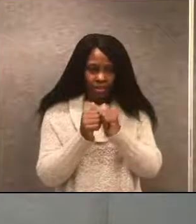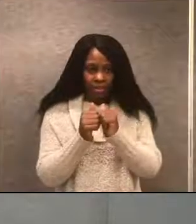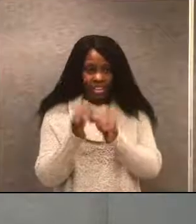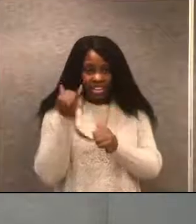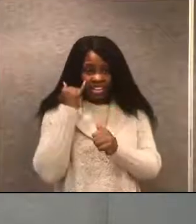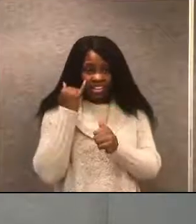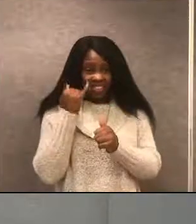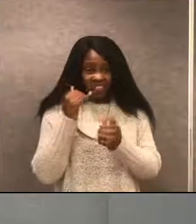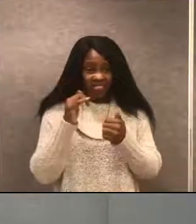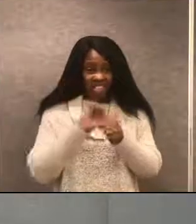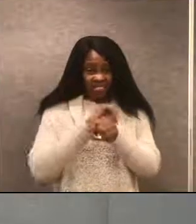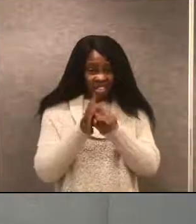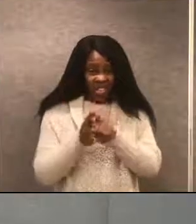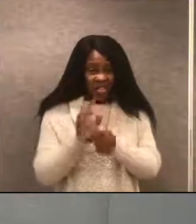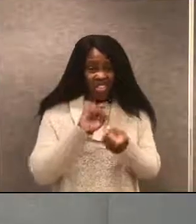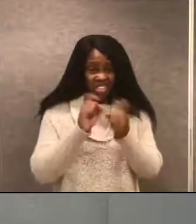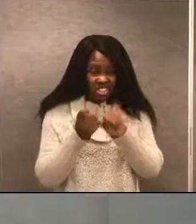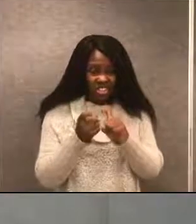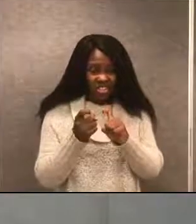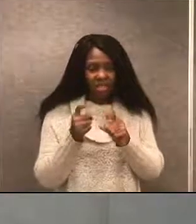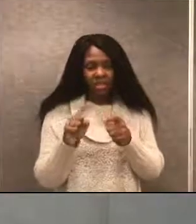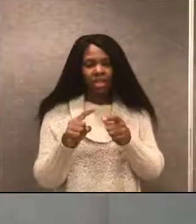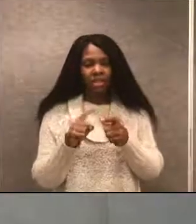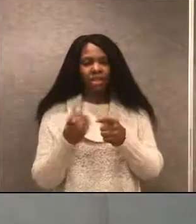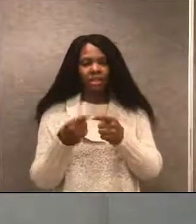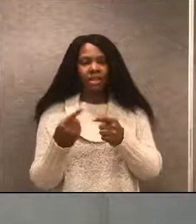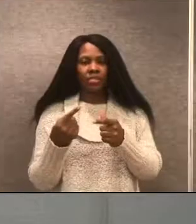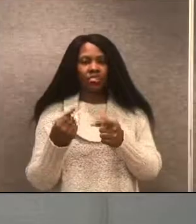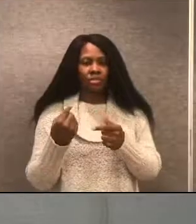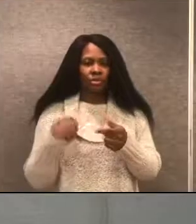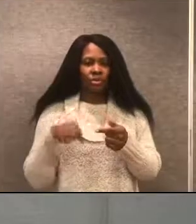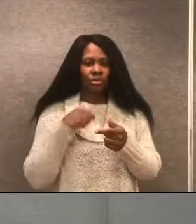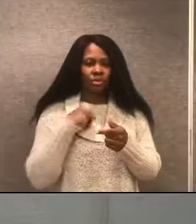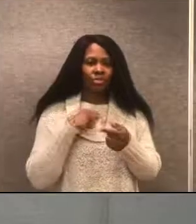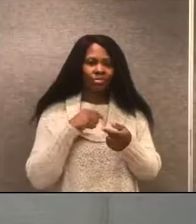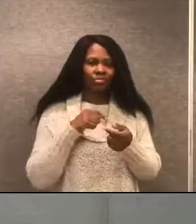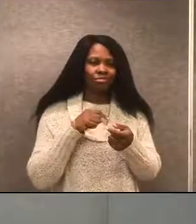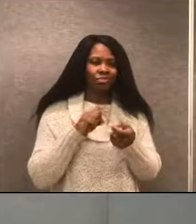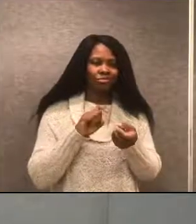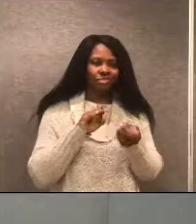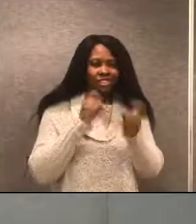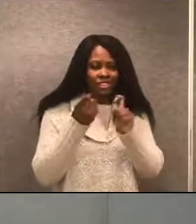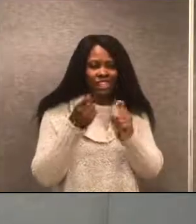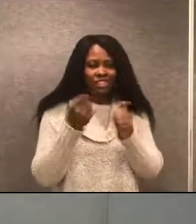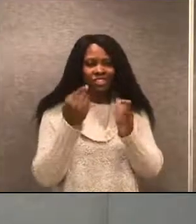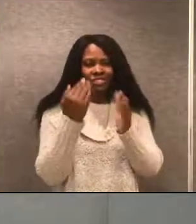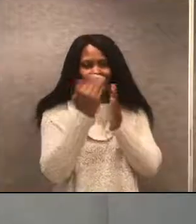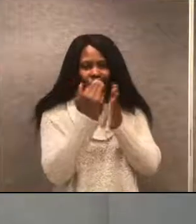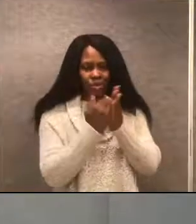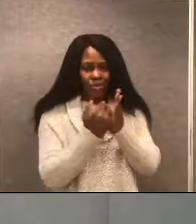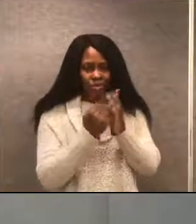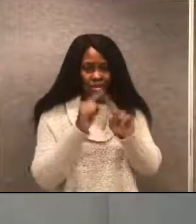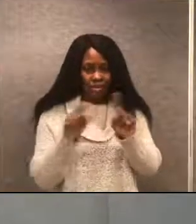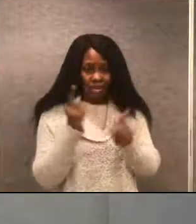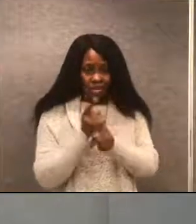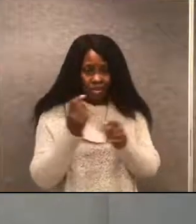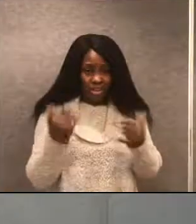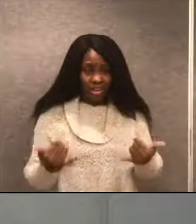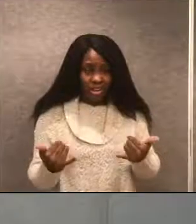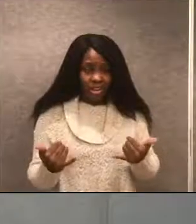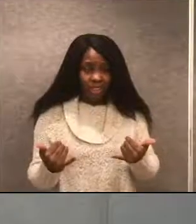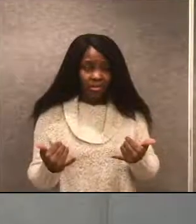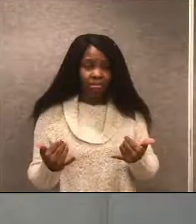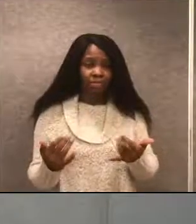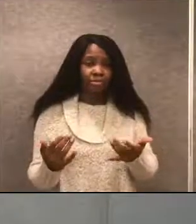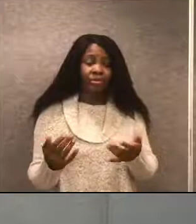in a different way, then NJSIA will give us the proper guidance. But even currently right now, NJSIA, even though they said